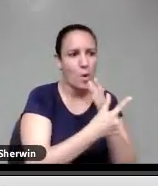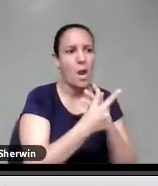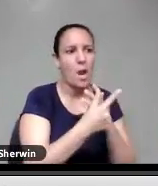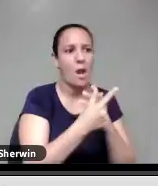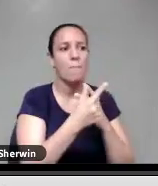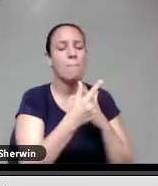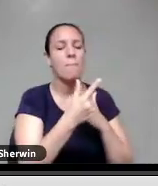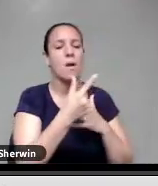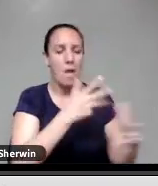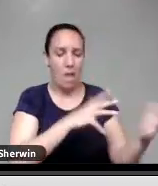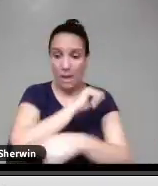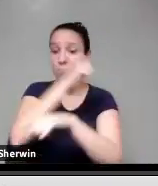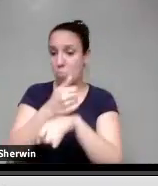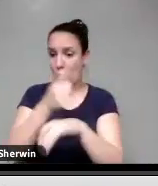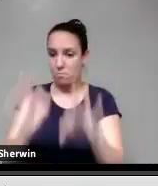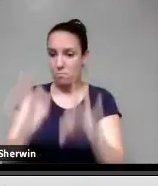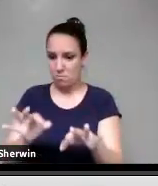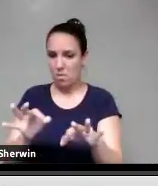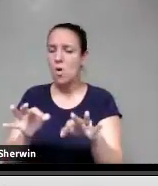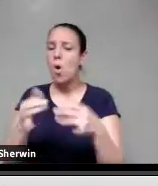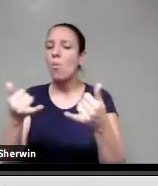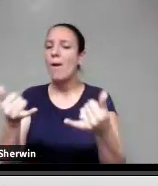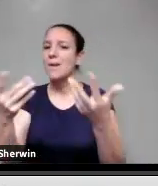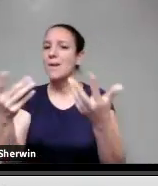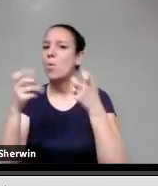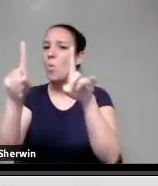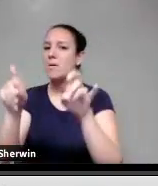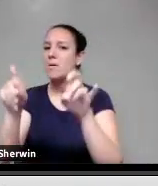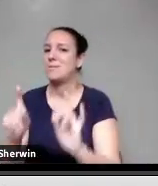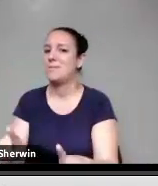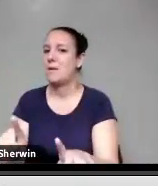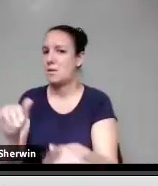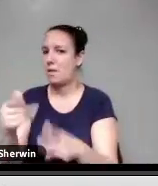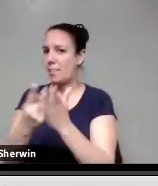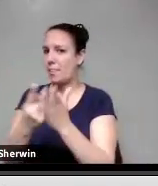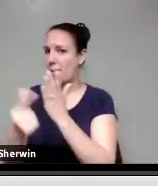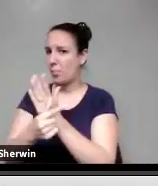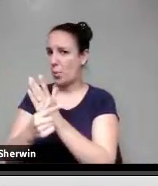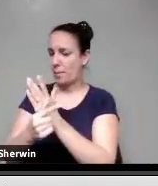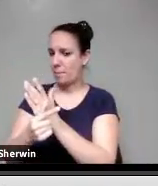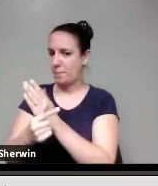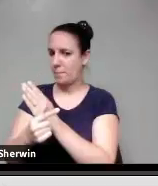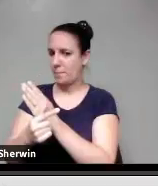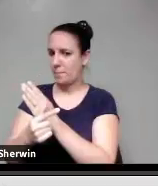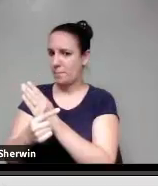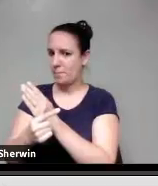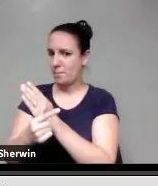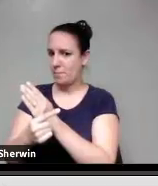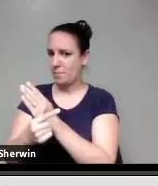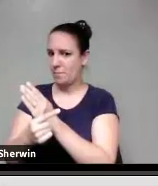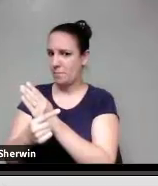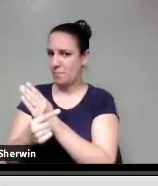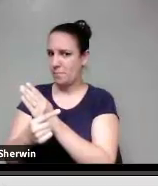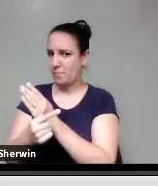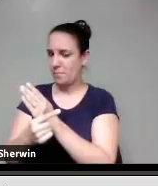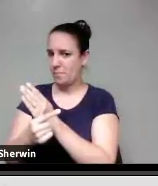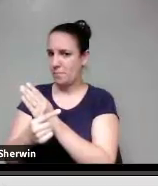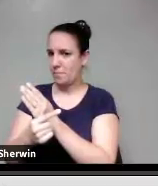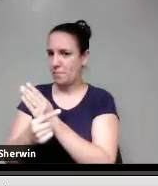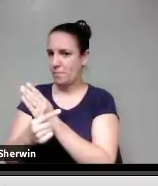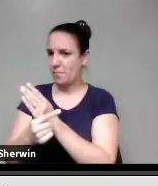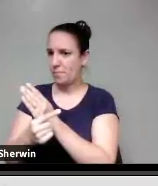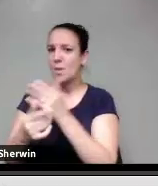okay, we would like to do a beta test on this, and with just your group. This time only, let's not